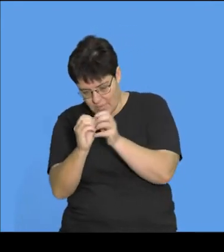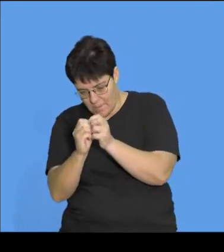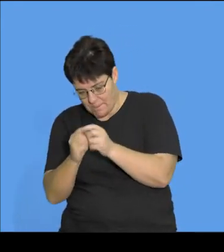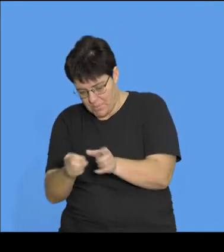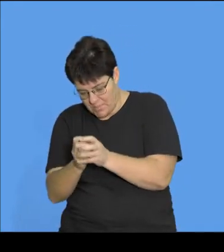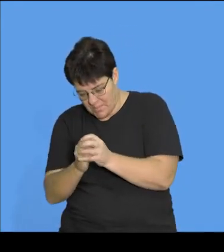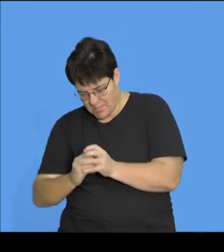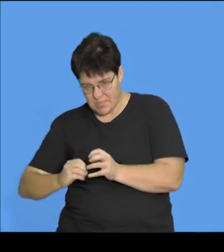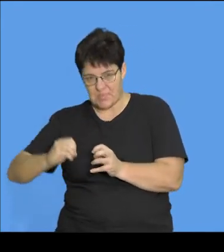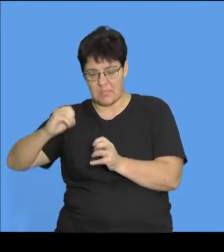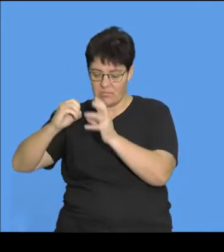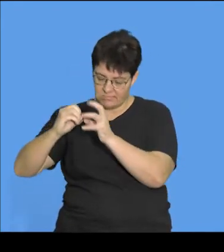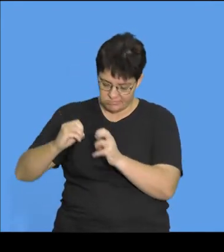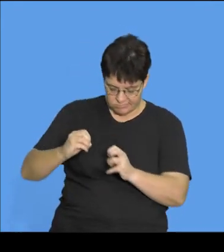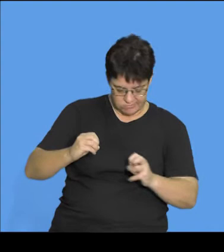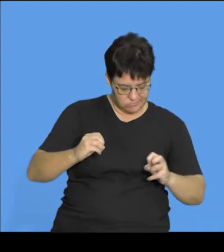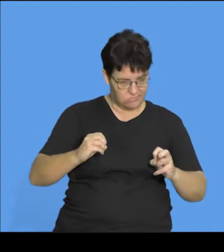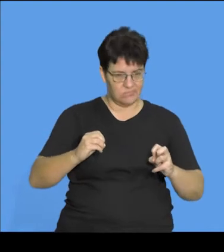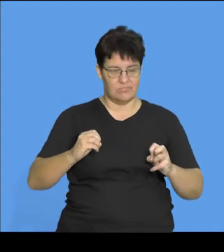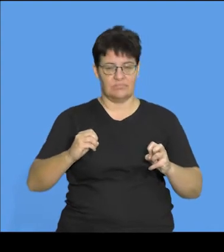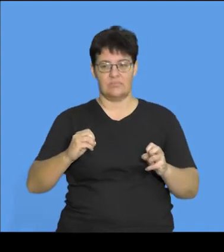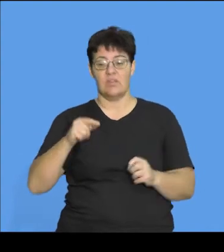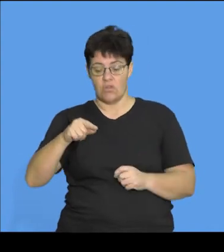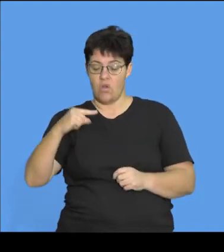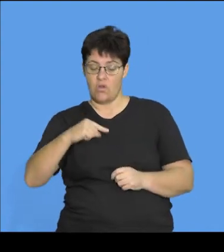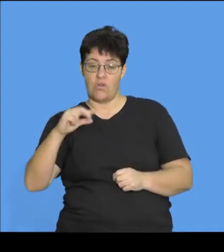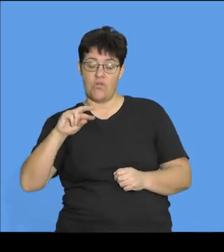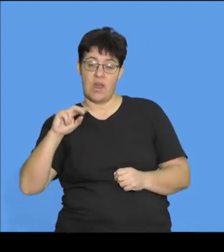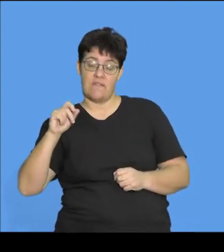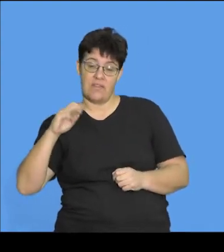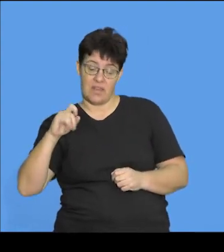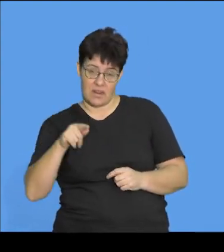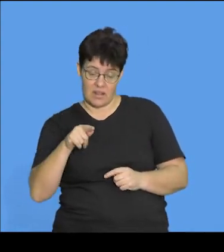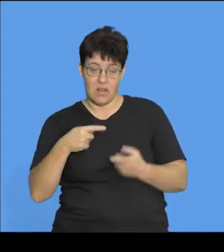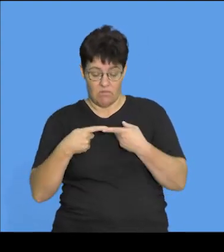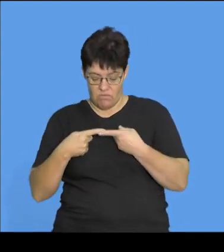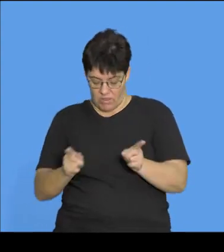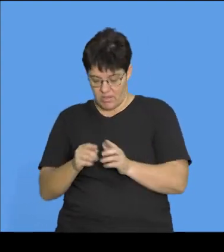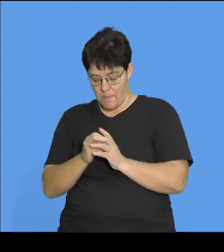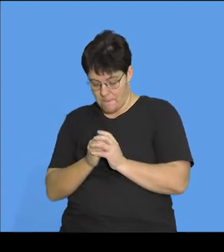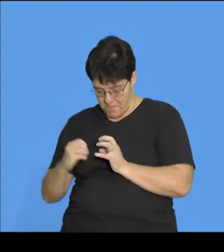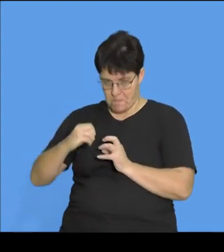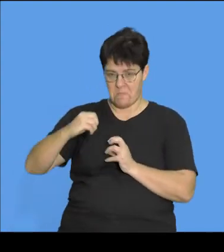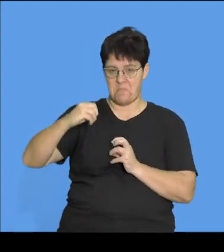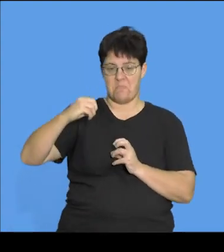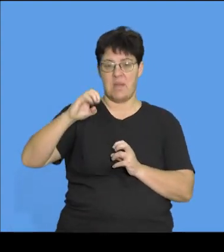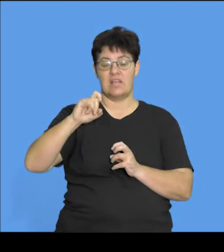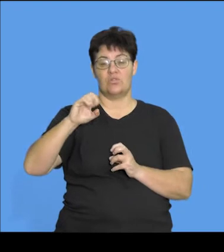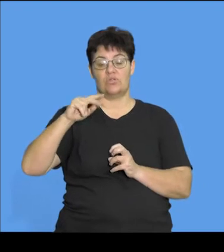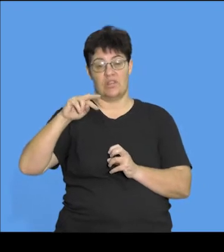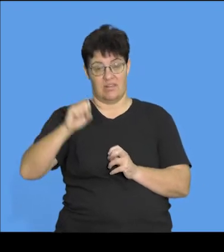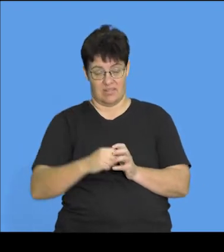corpus luteum, the Graafian follicle, stimulates the release of estrogen. So the